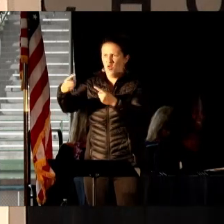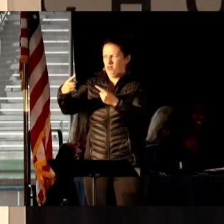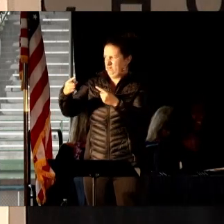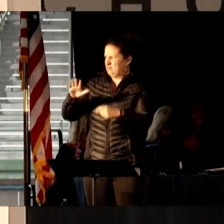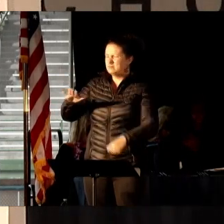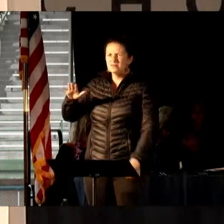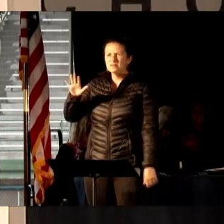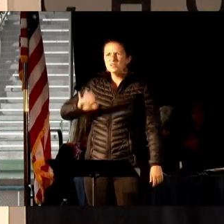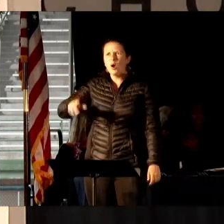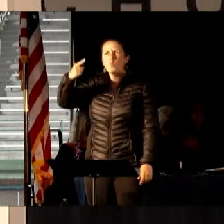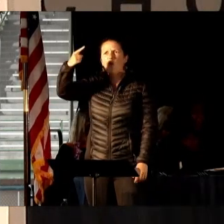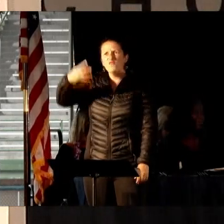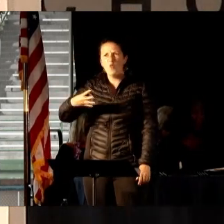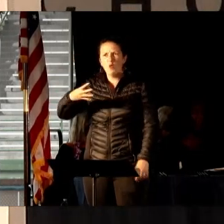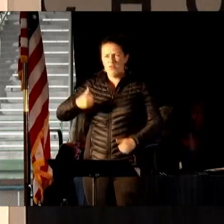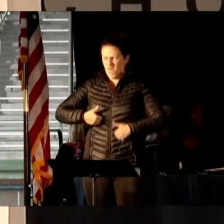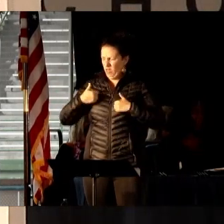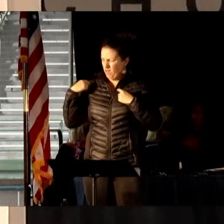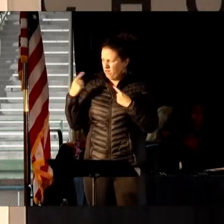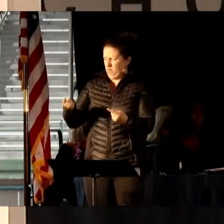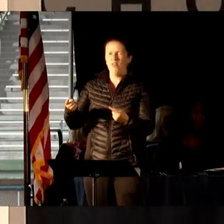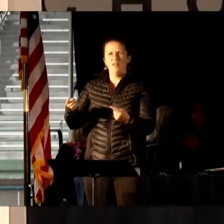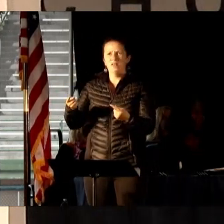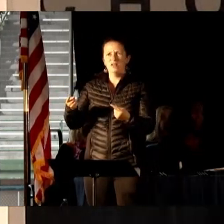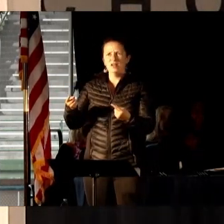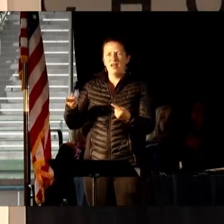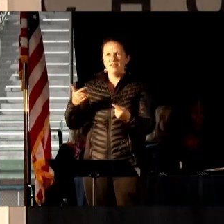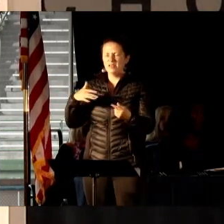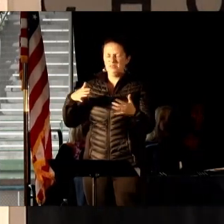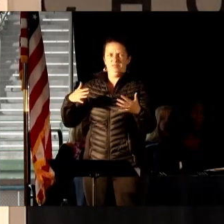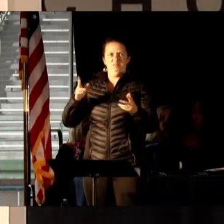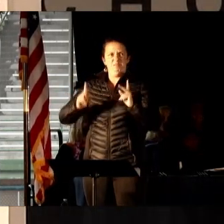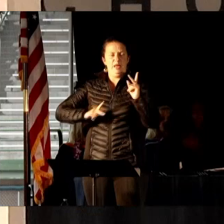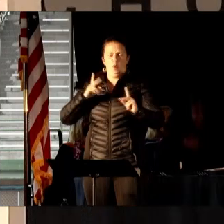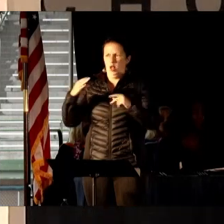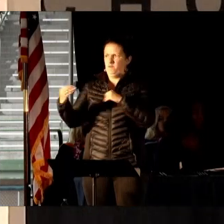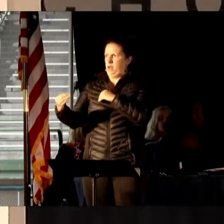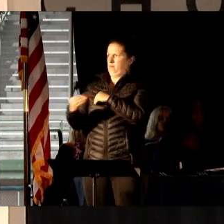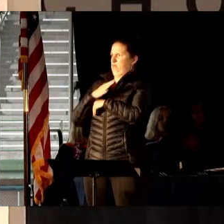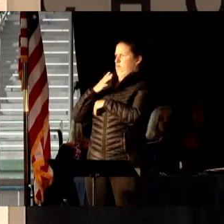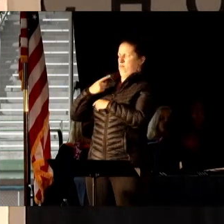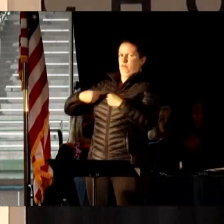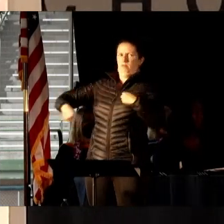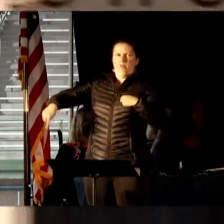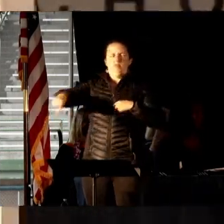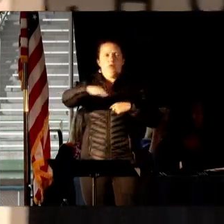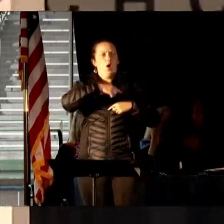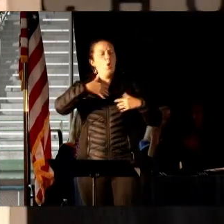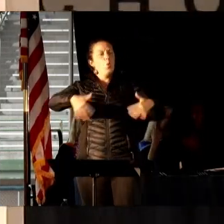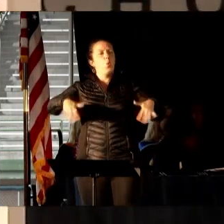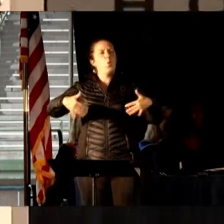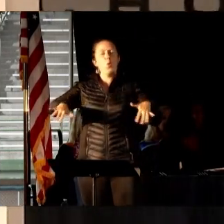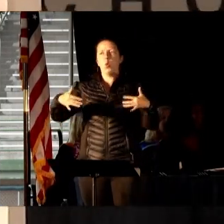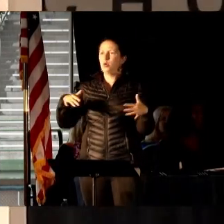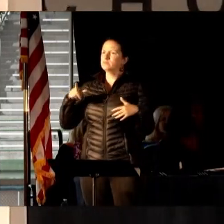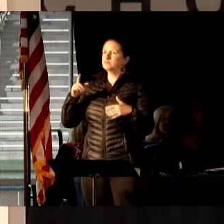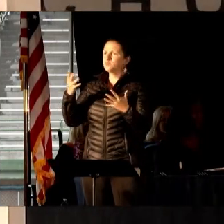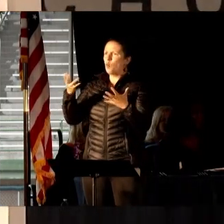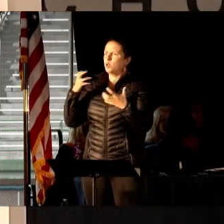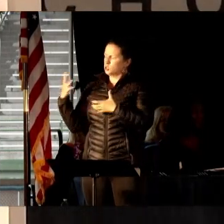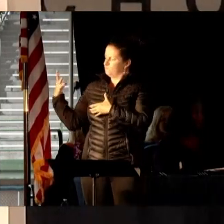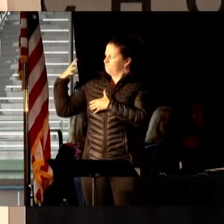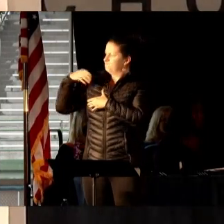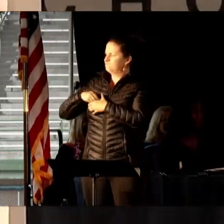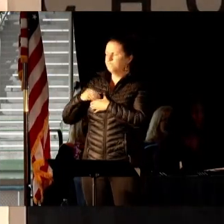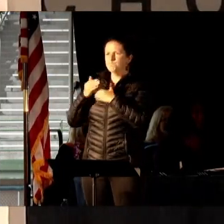of your life, you've been shaped by the people sitting in front of and around you. Take them with you wherever you go. I think that's